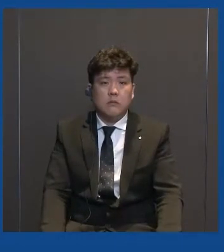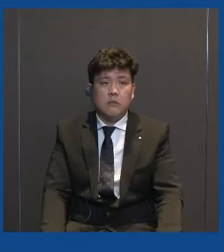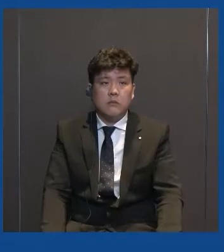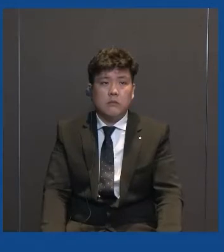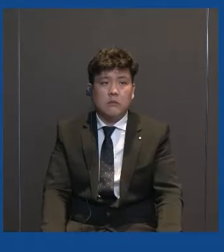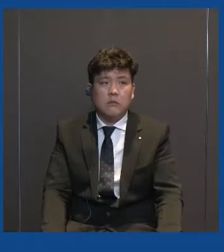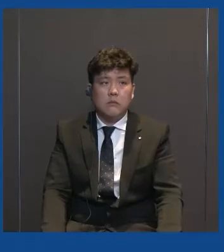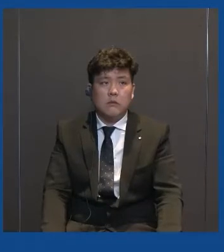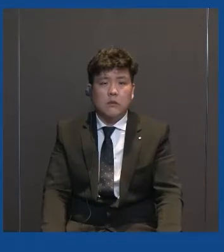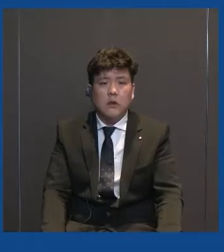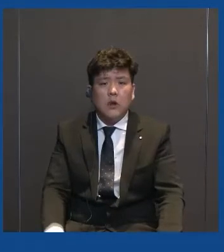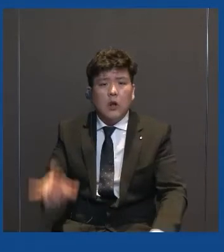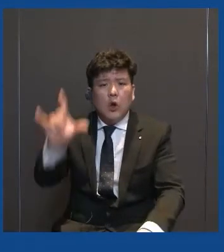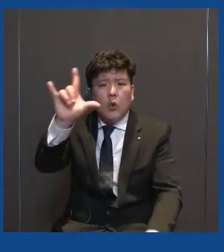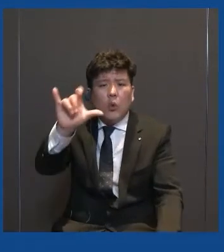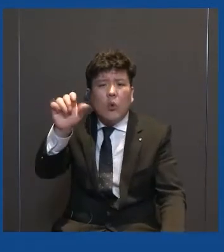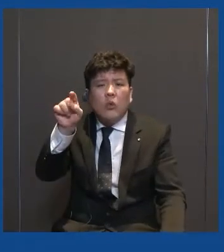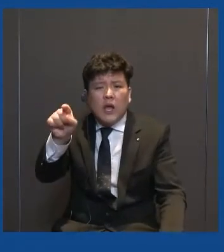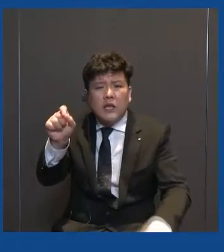well,